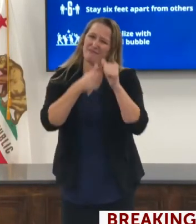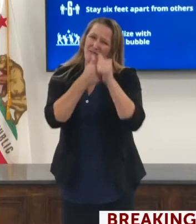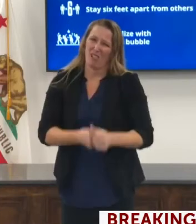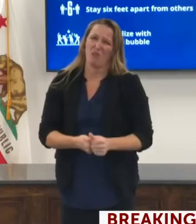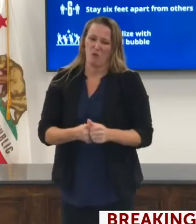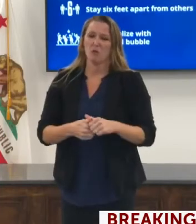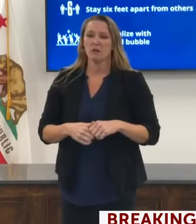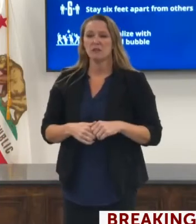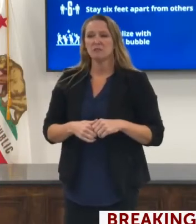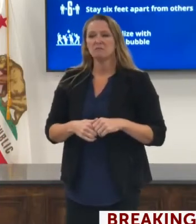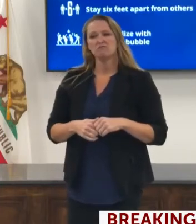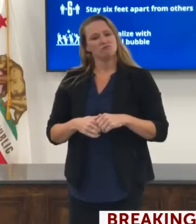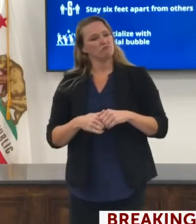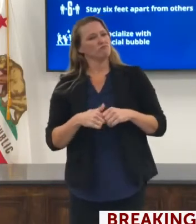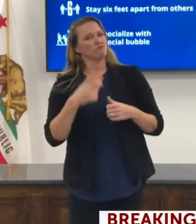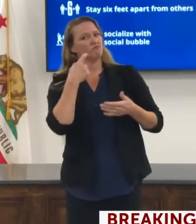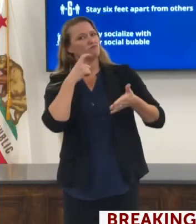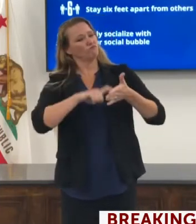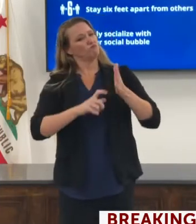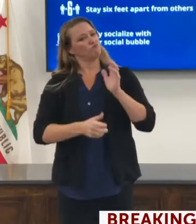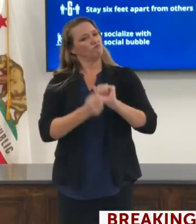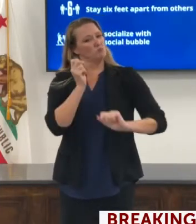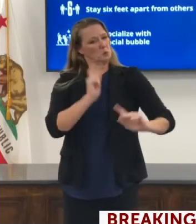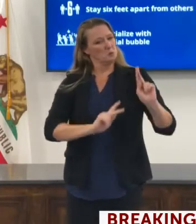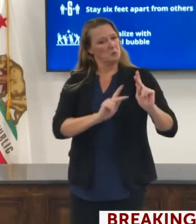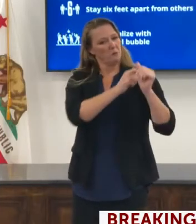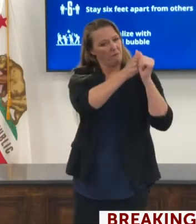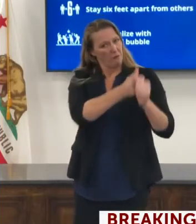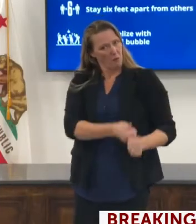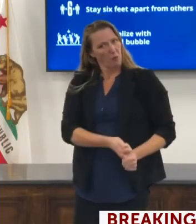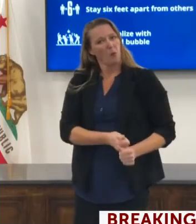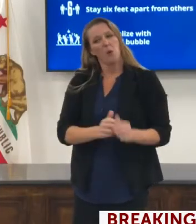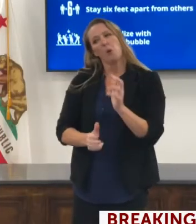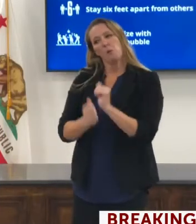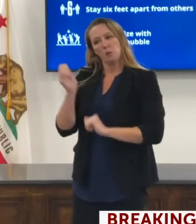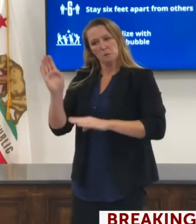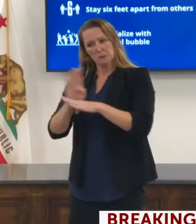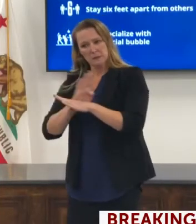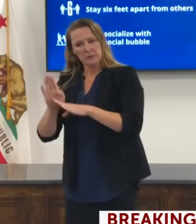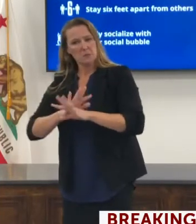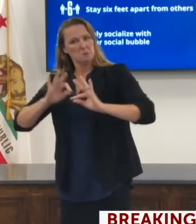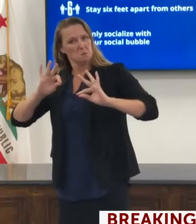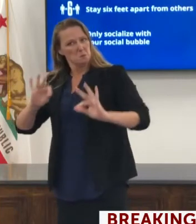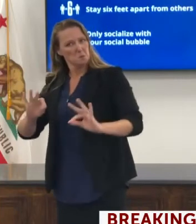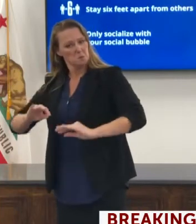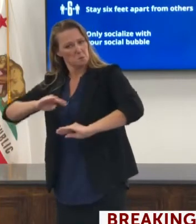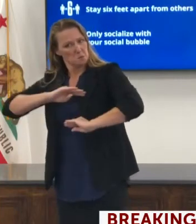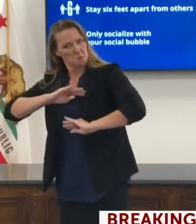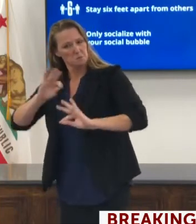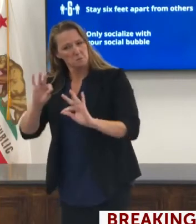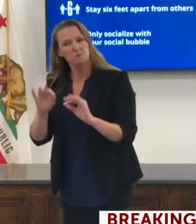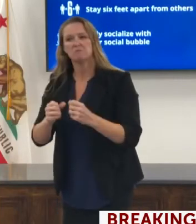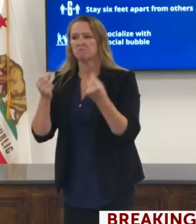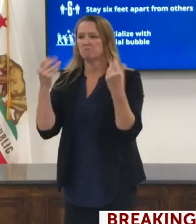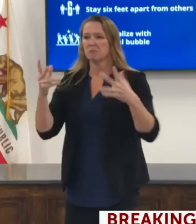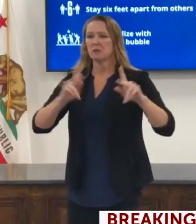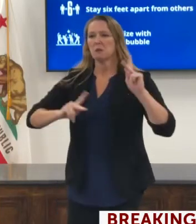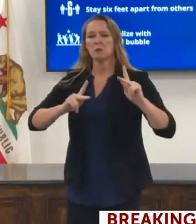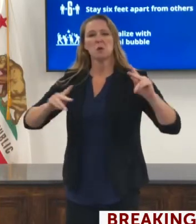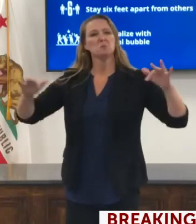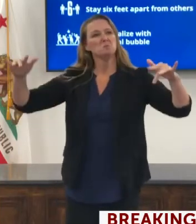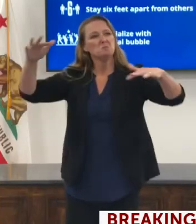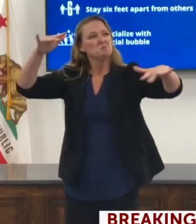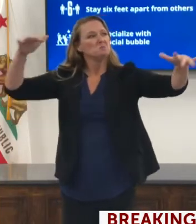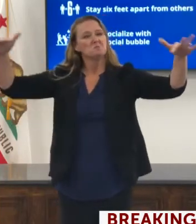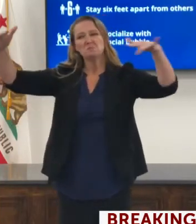see most people, most businesses doing everything that they need to do, and lots of people moving through the county. The